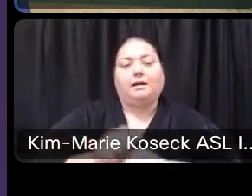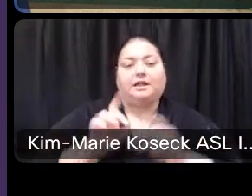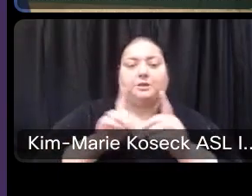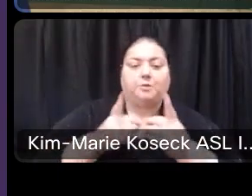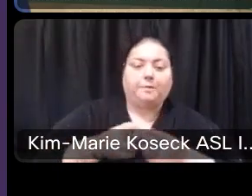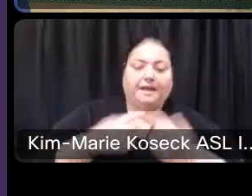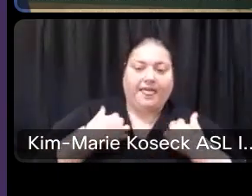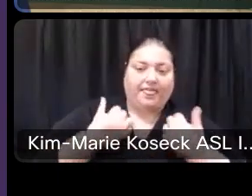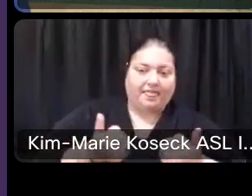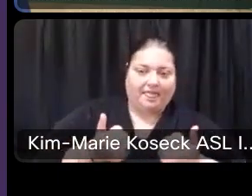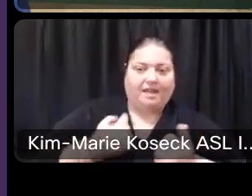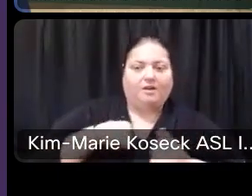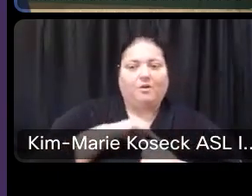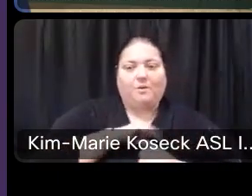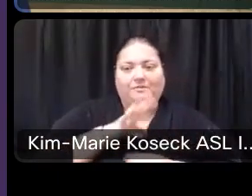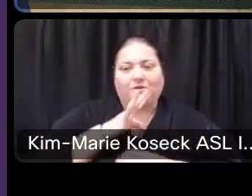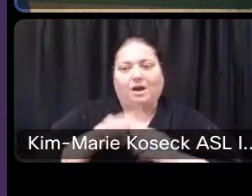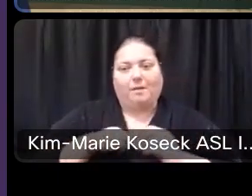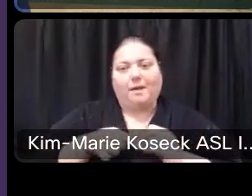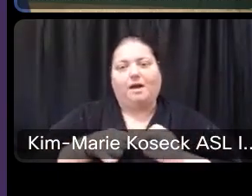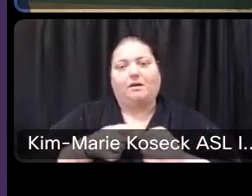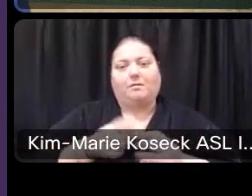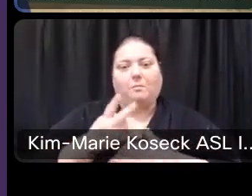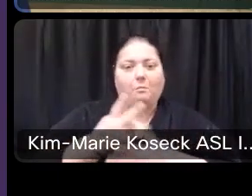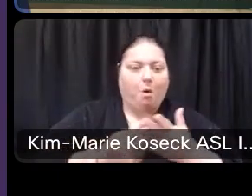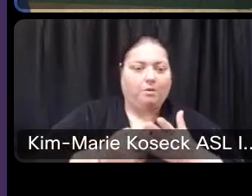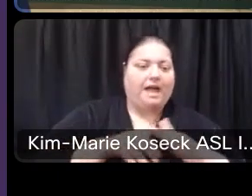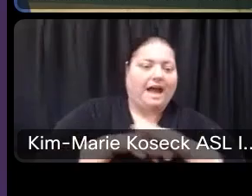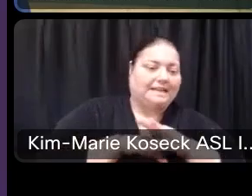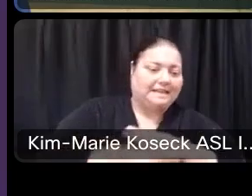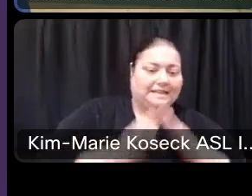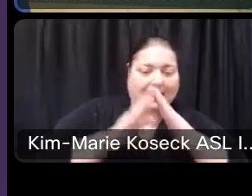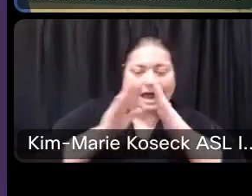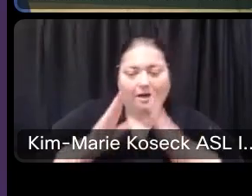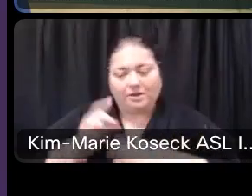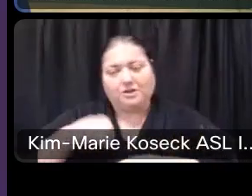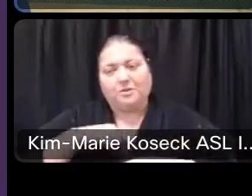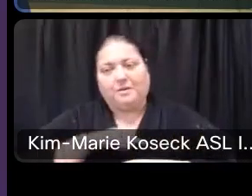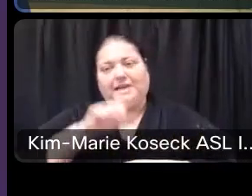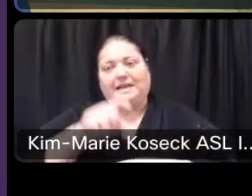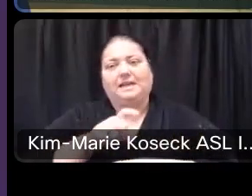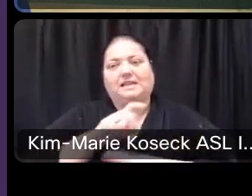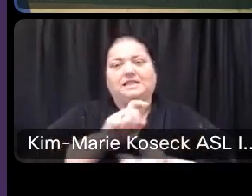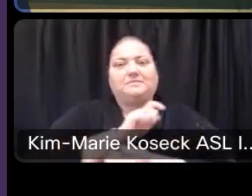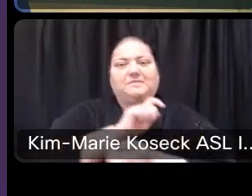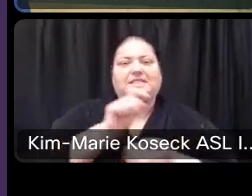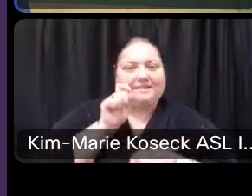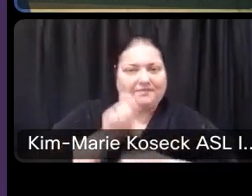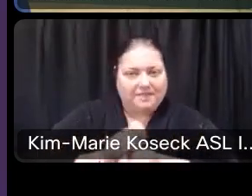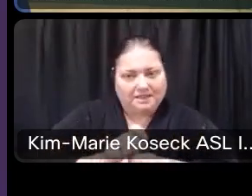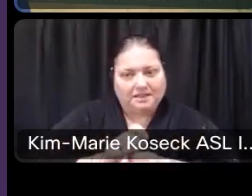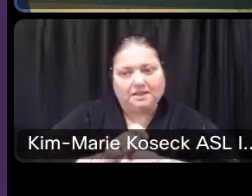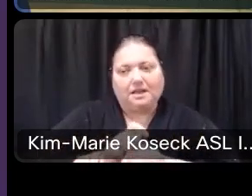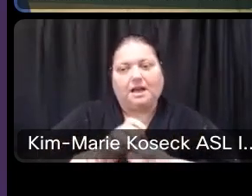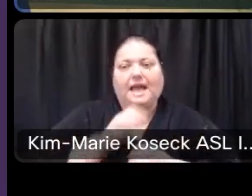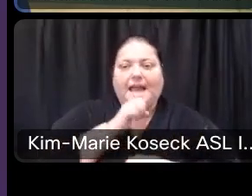Because we've been talking a lot about actually both of these issues, access and housing. And do we need specificity around ages